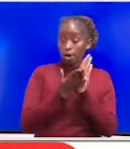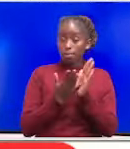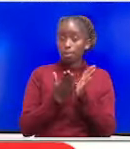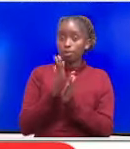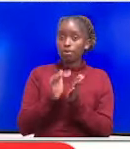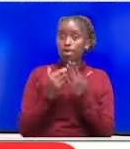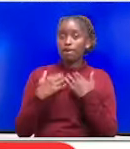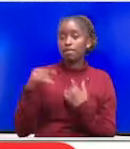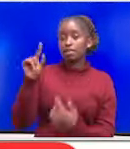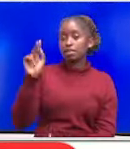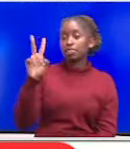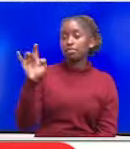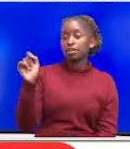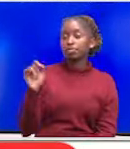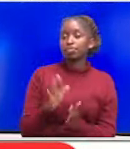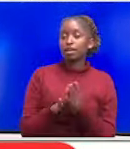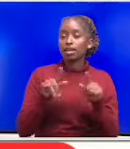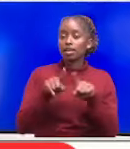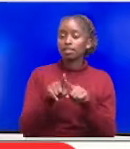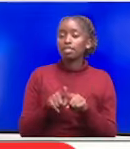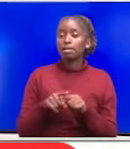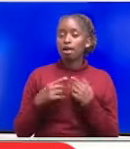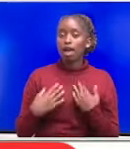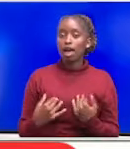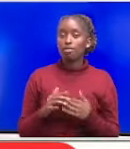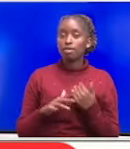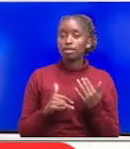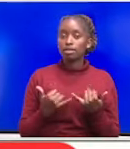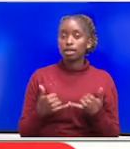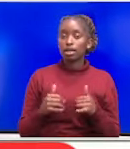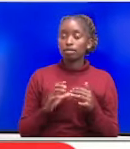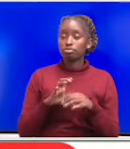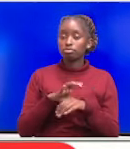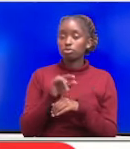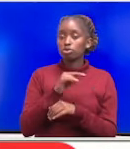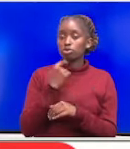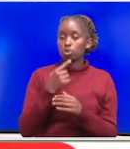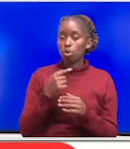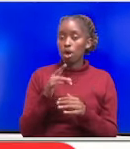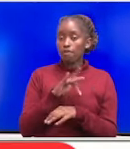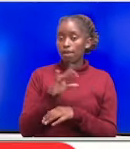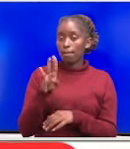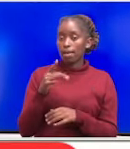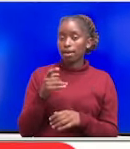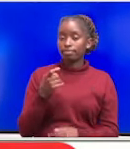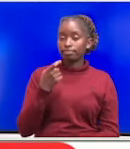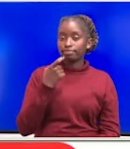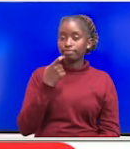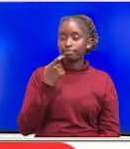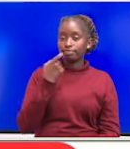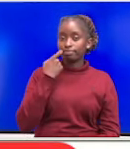training, talent tapping and rehabilitation of those affected by drugs and substance abuse.